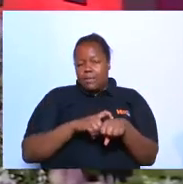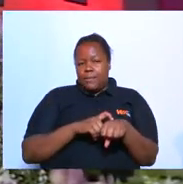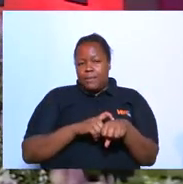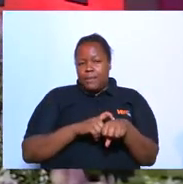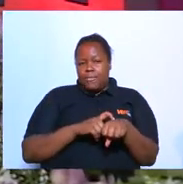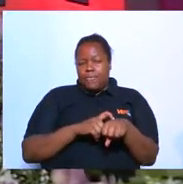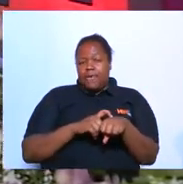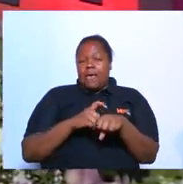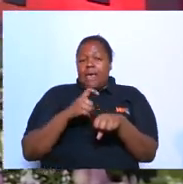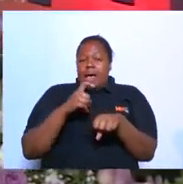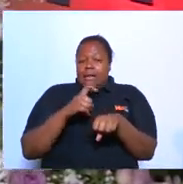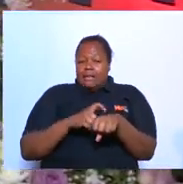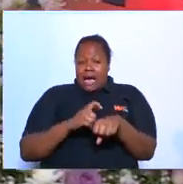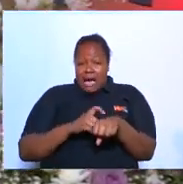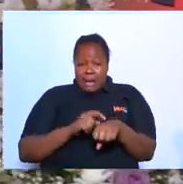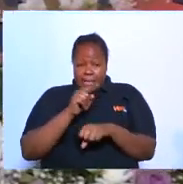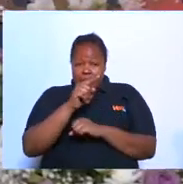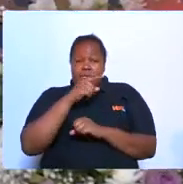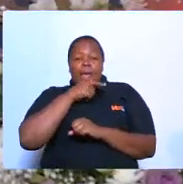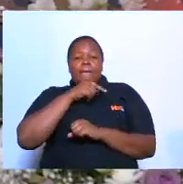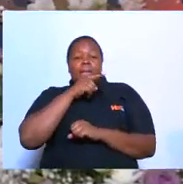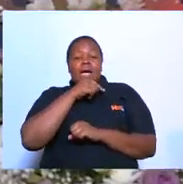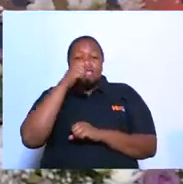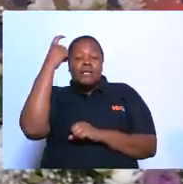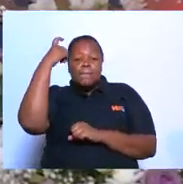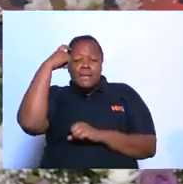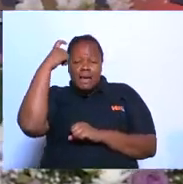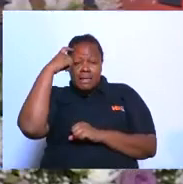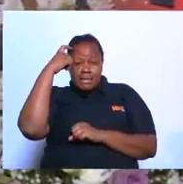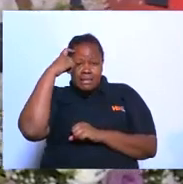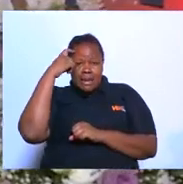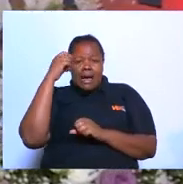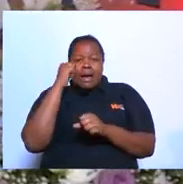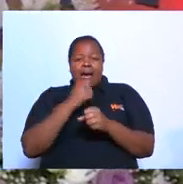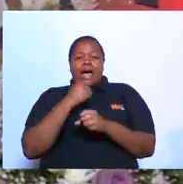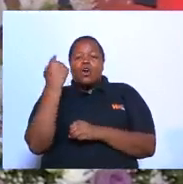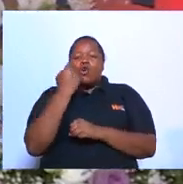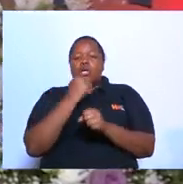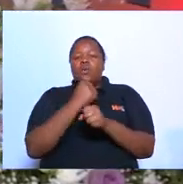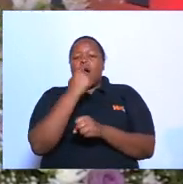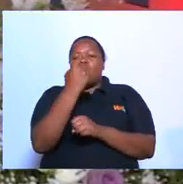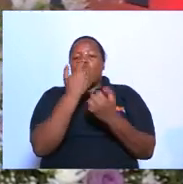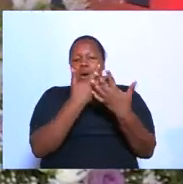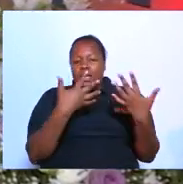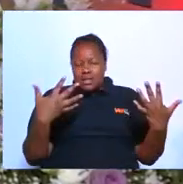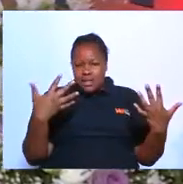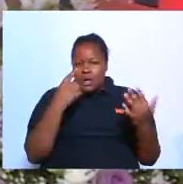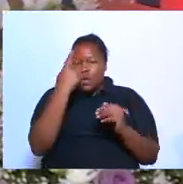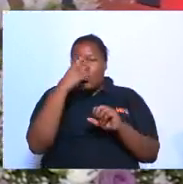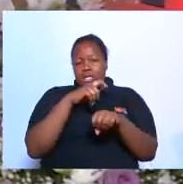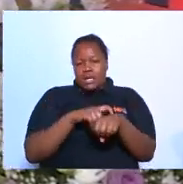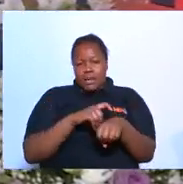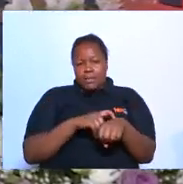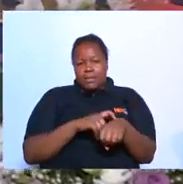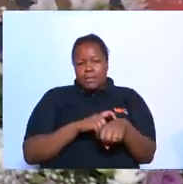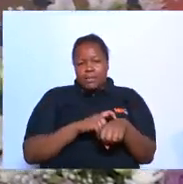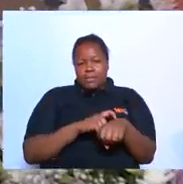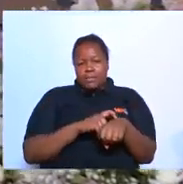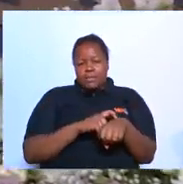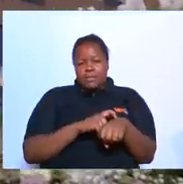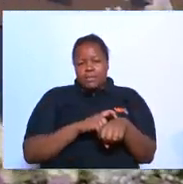while Hunter's brain can handle one thing at a time thank